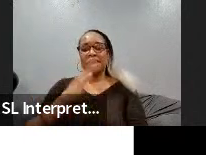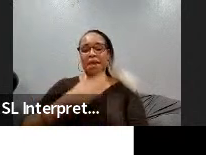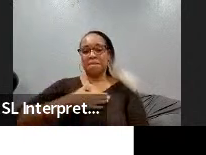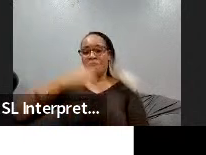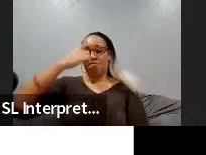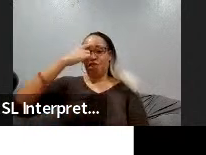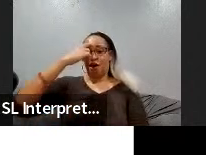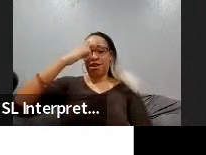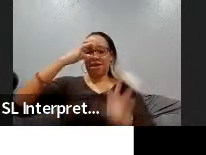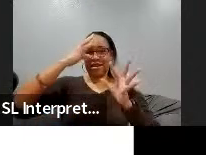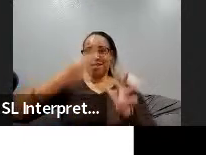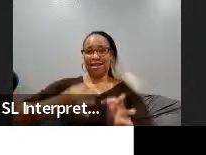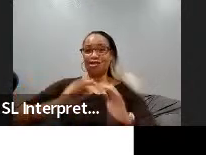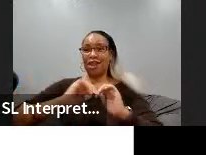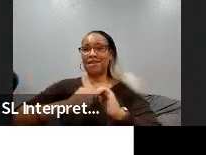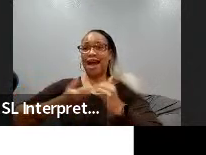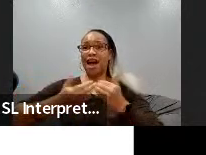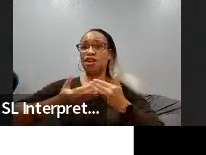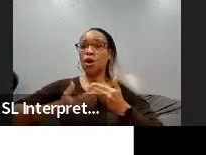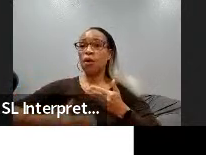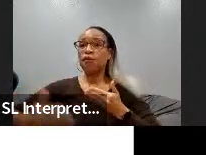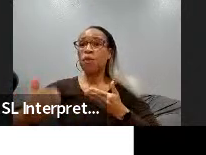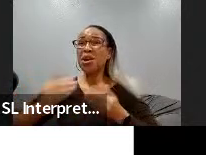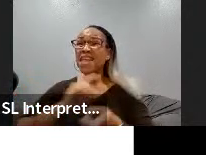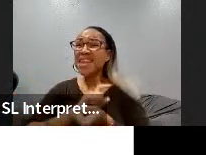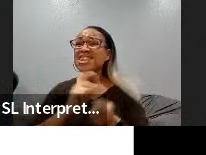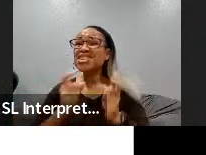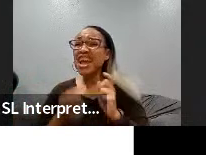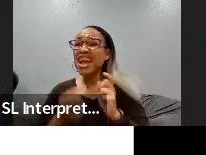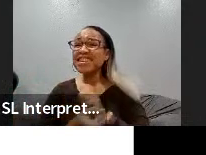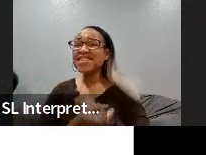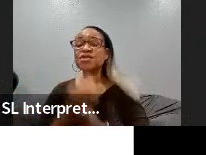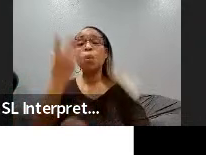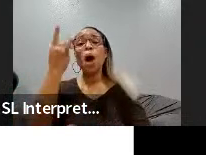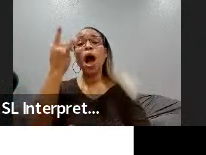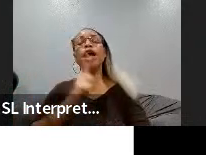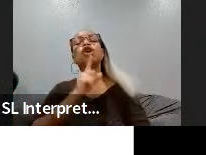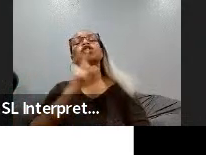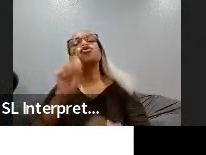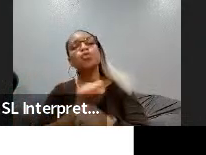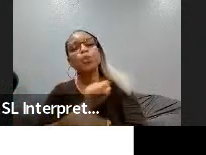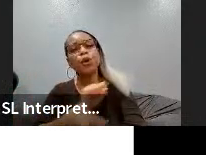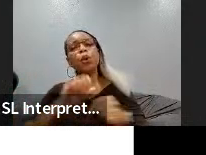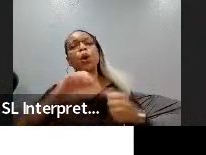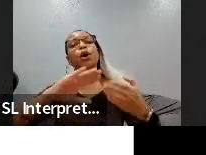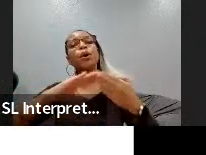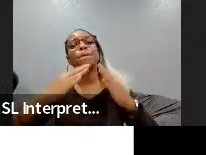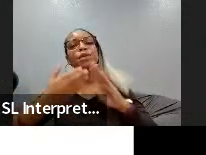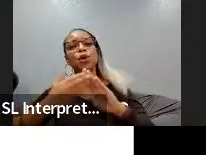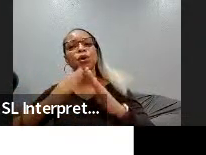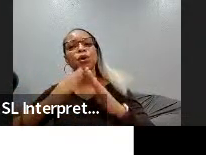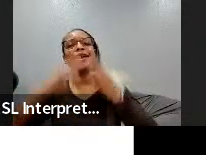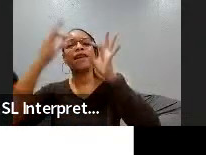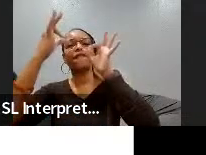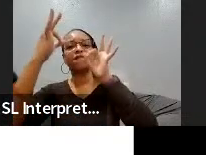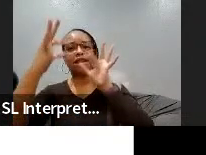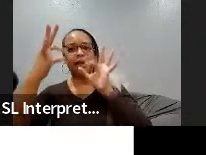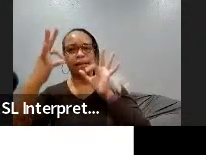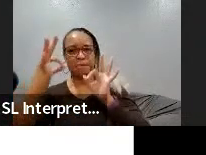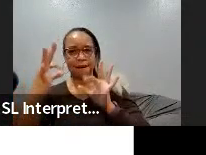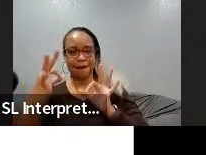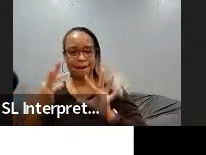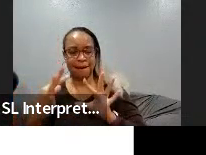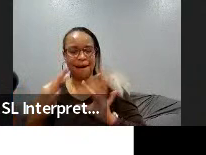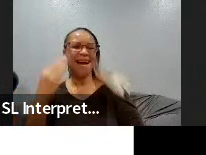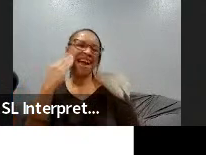go further forward actually changed because of true community input. So I know that sounds a little bit